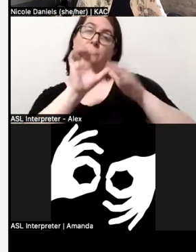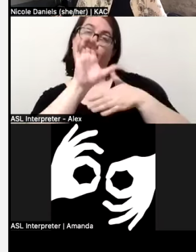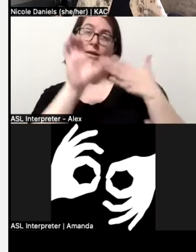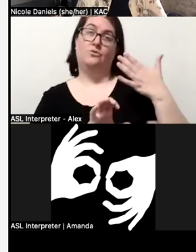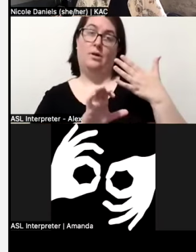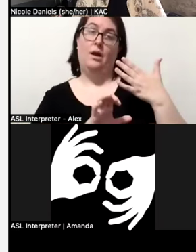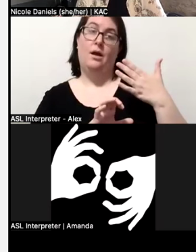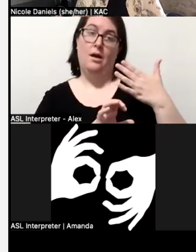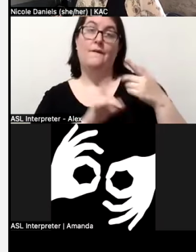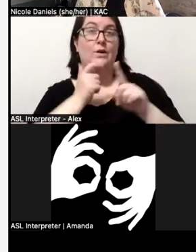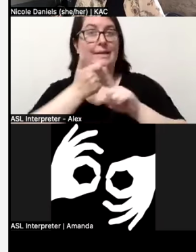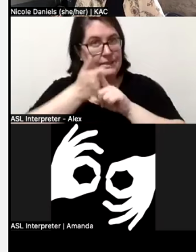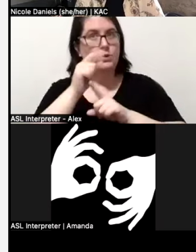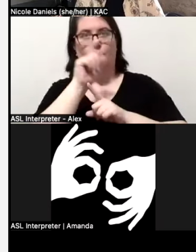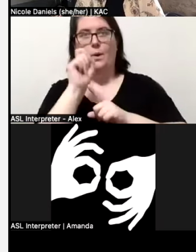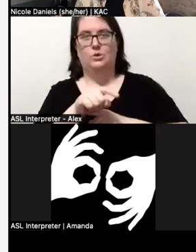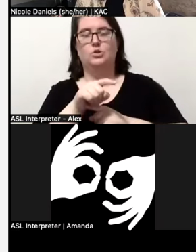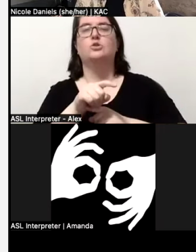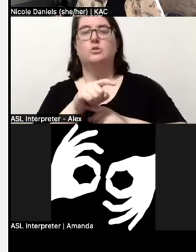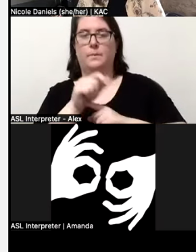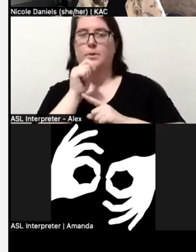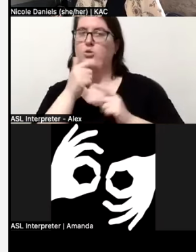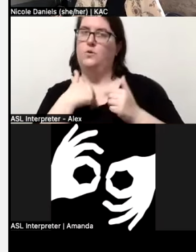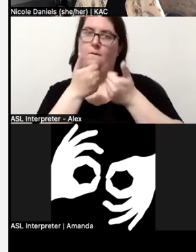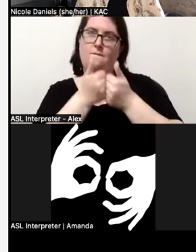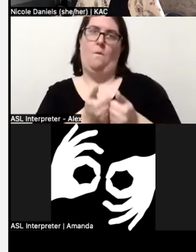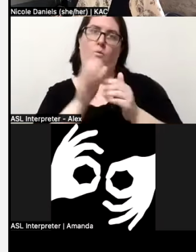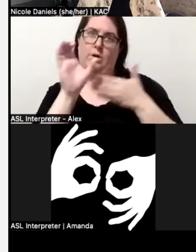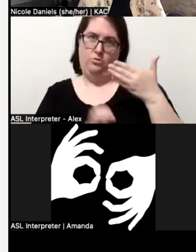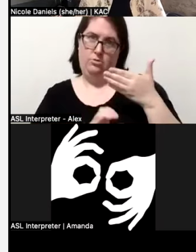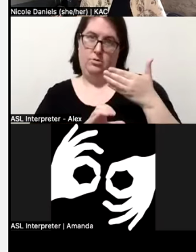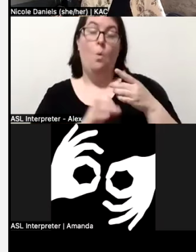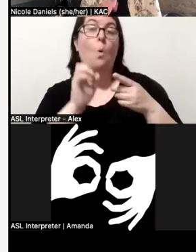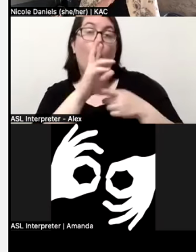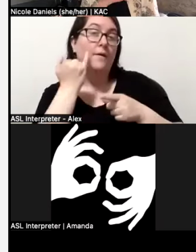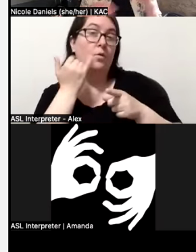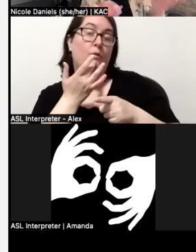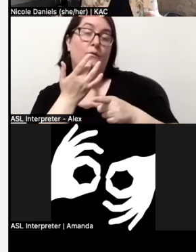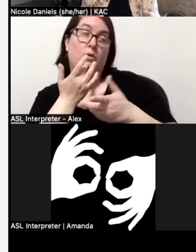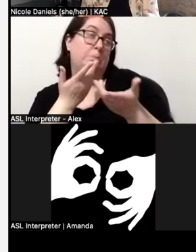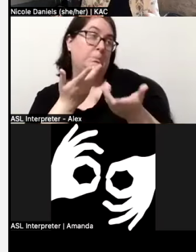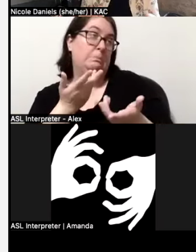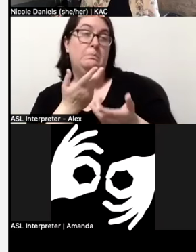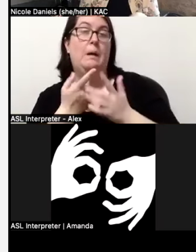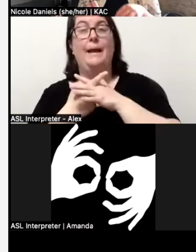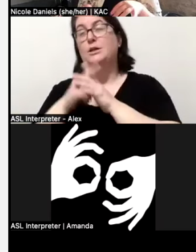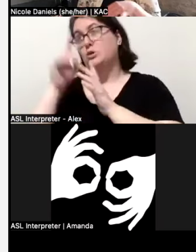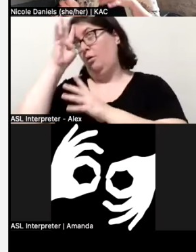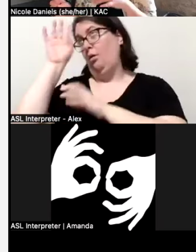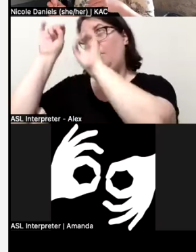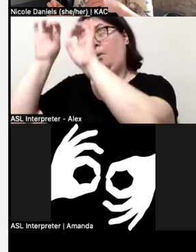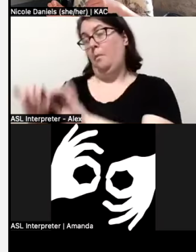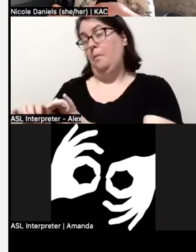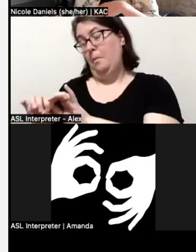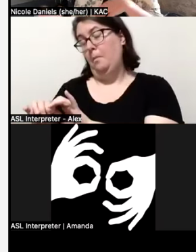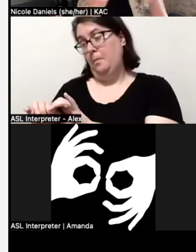when answering each of the application questions. Or if you prefer to kind of do an initial brainstorm,